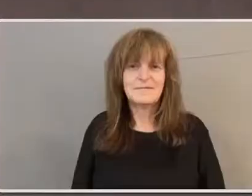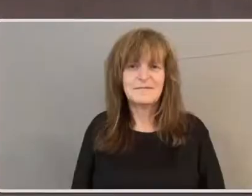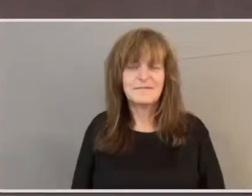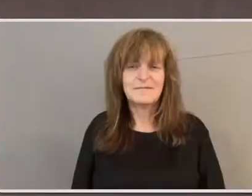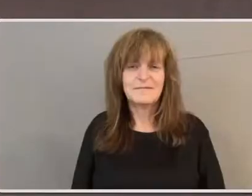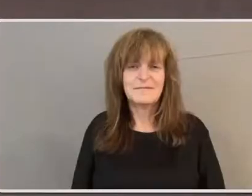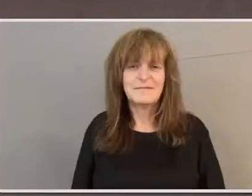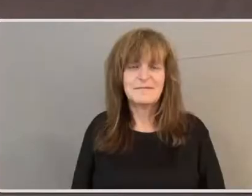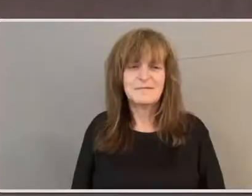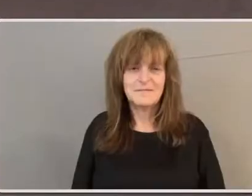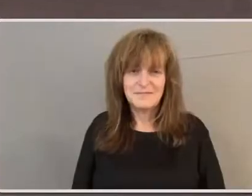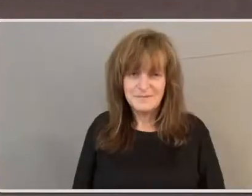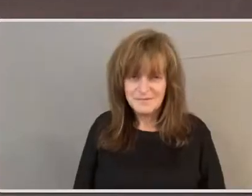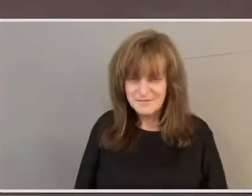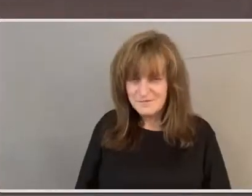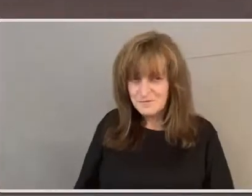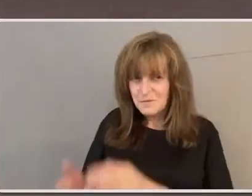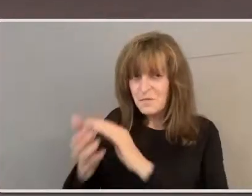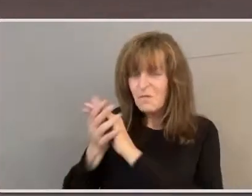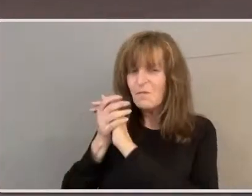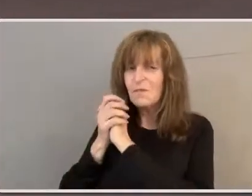Congratulations again, Minister Piccini.